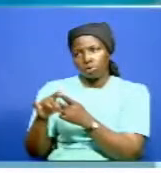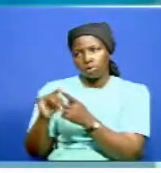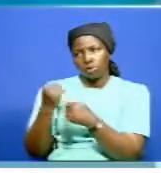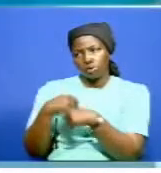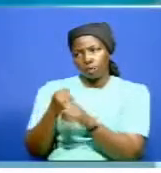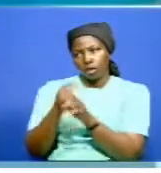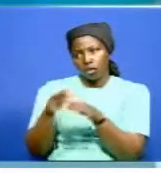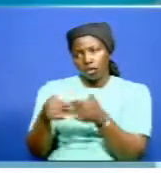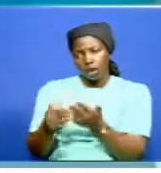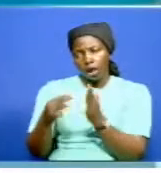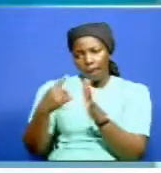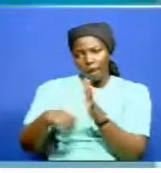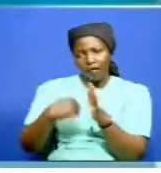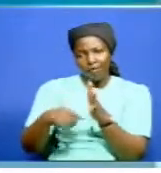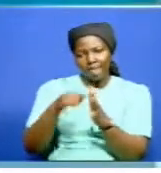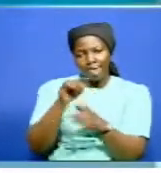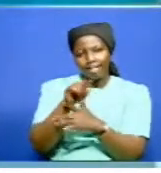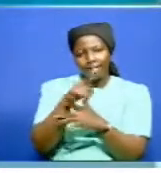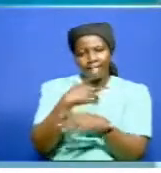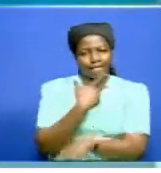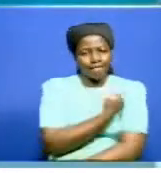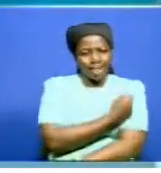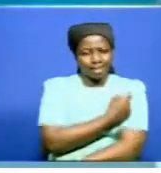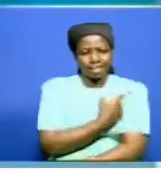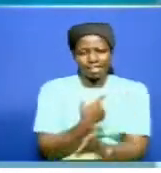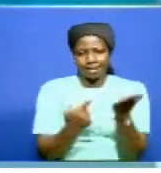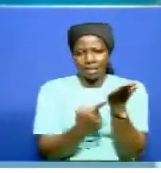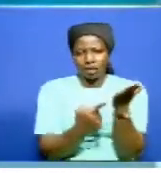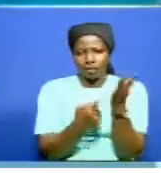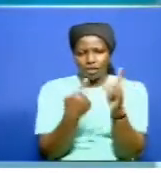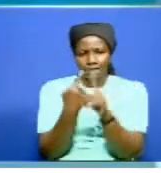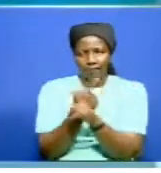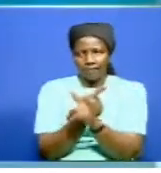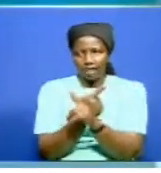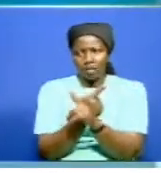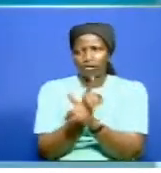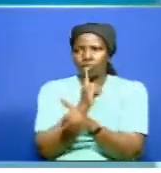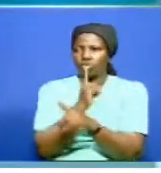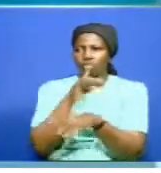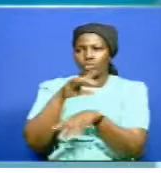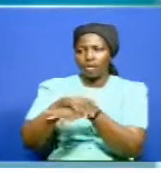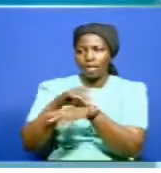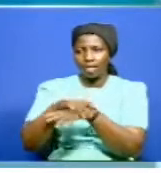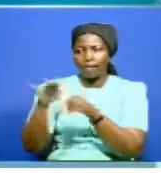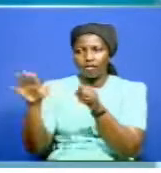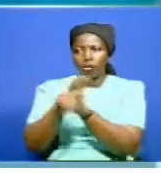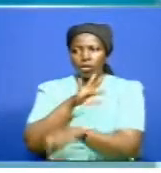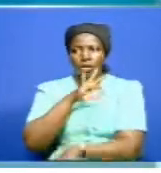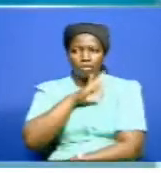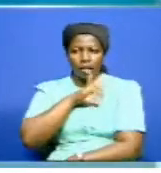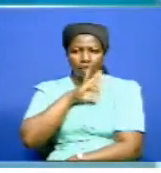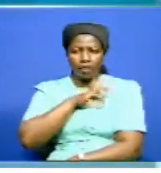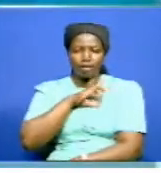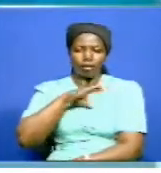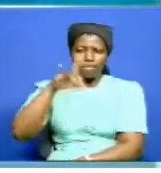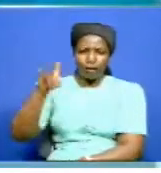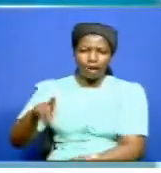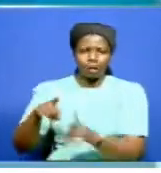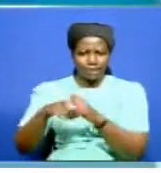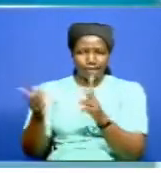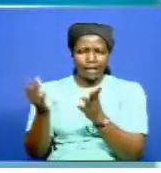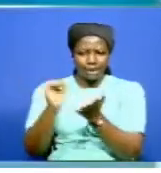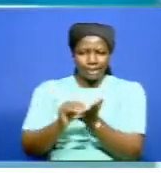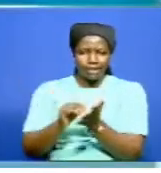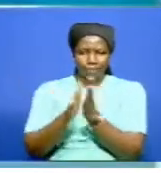or manufacture these vaccines are actually different. So therefore, to be able to get the maximum benefit of the vaccine, you'll have to start with